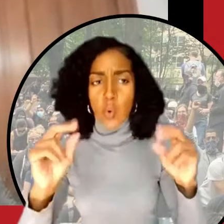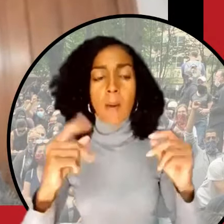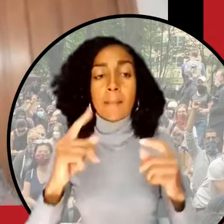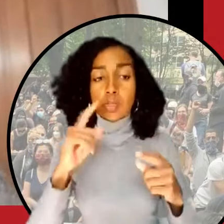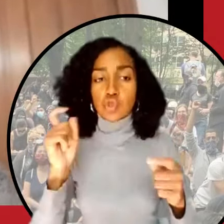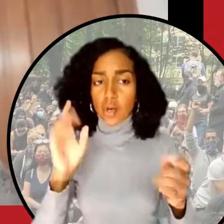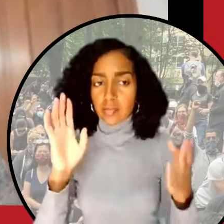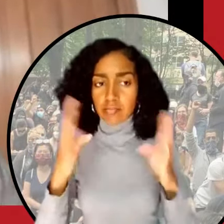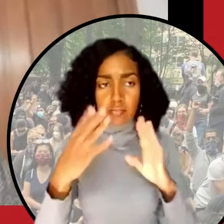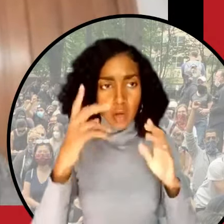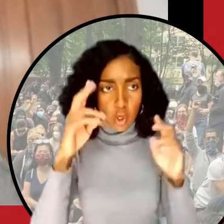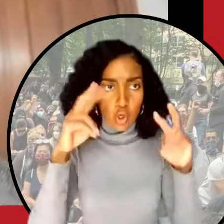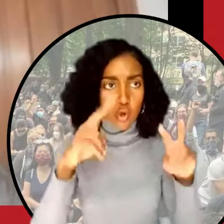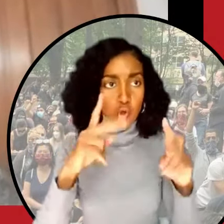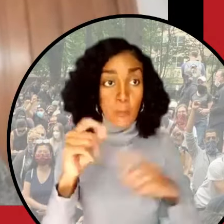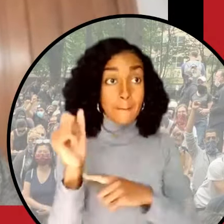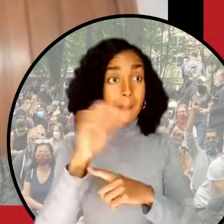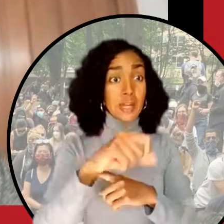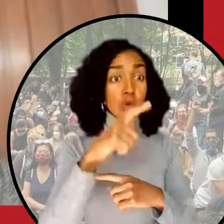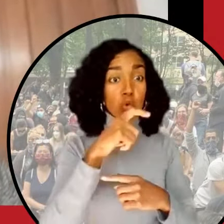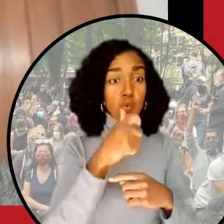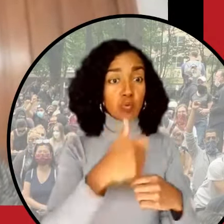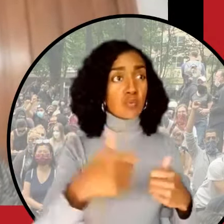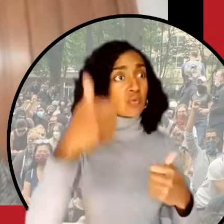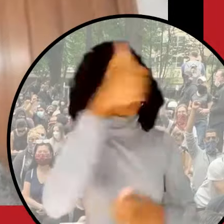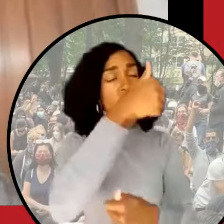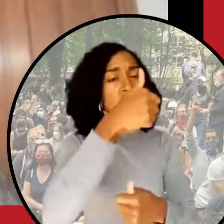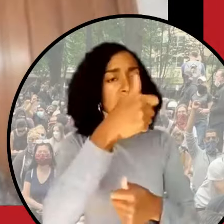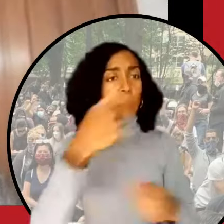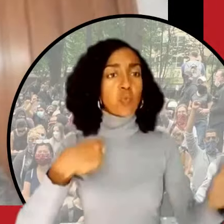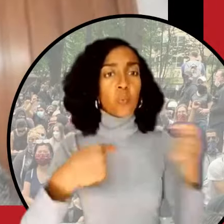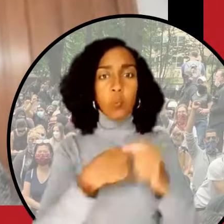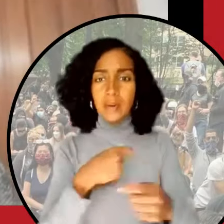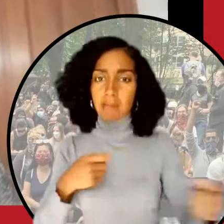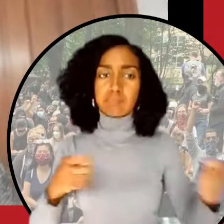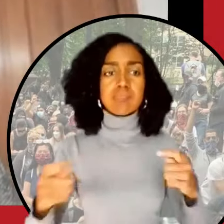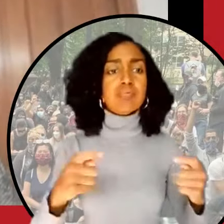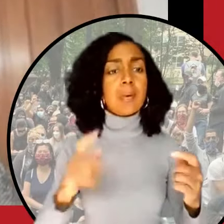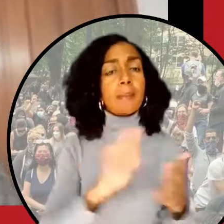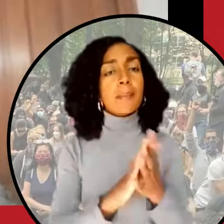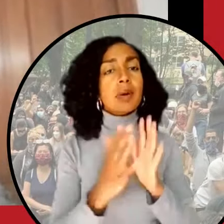and actually governing ourselves, taking state power. And that was hugely